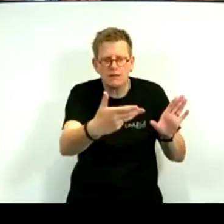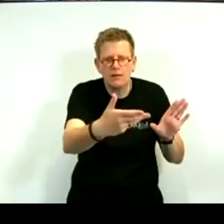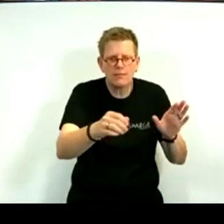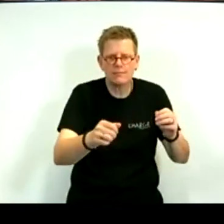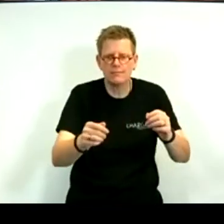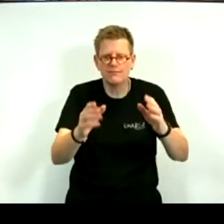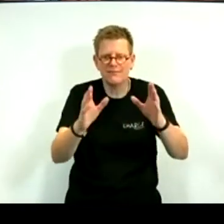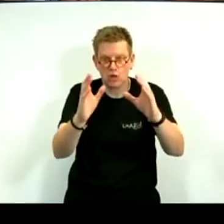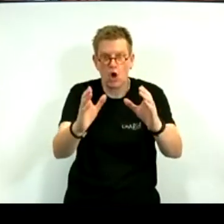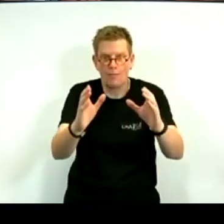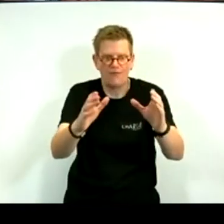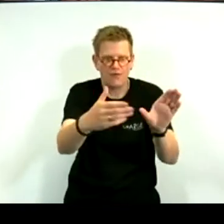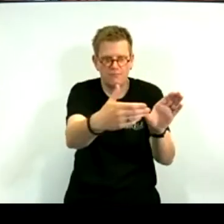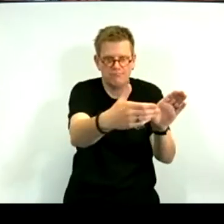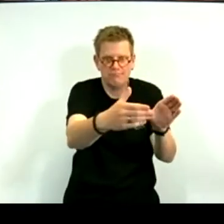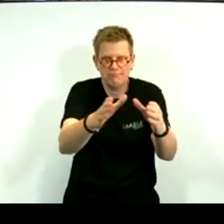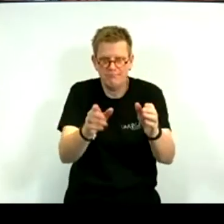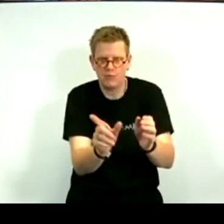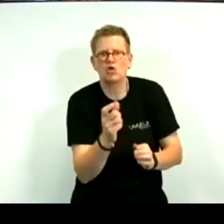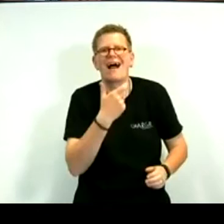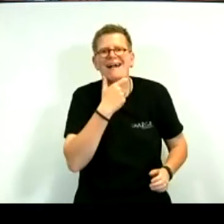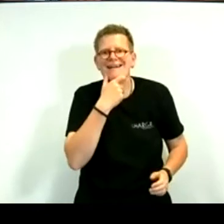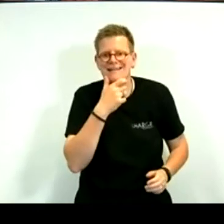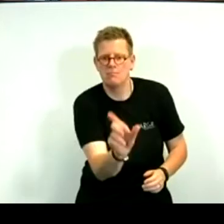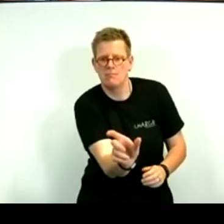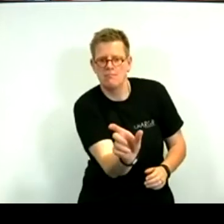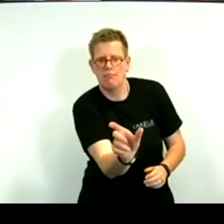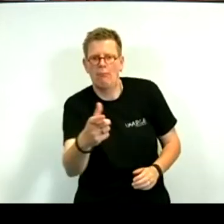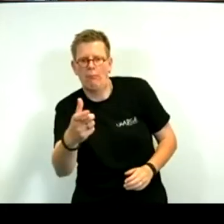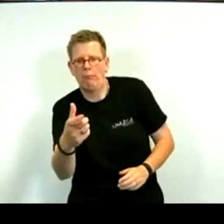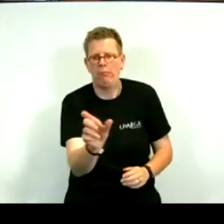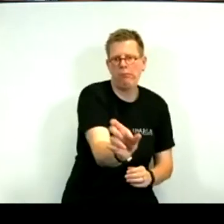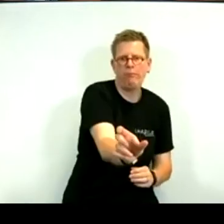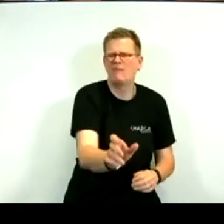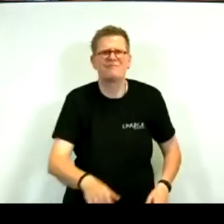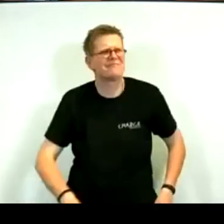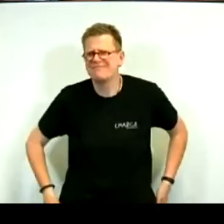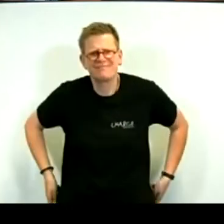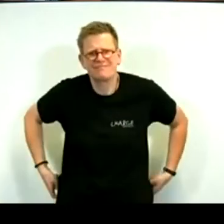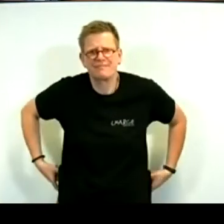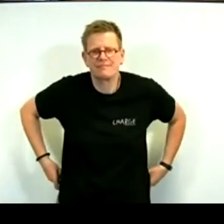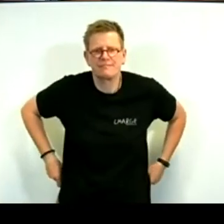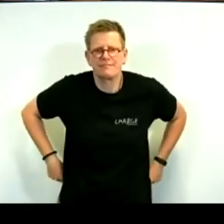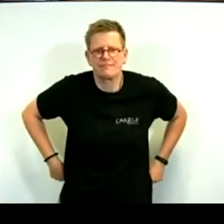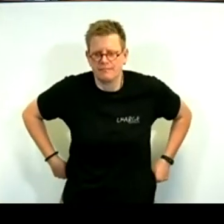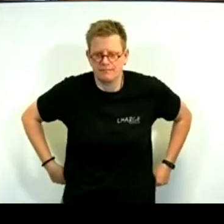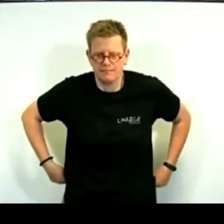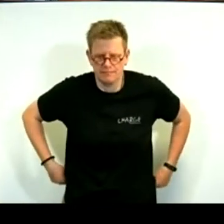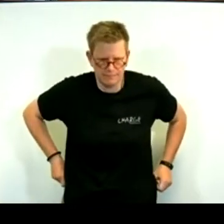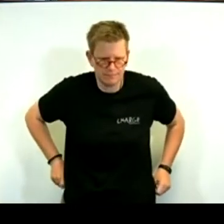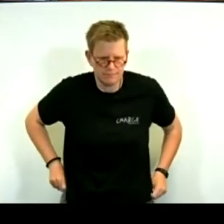head round to make her look at you. Really important. And then the next picture is an old